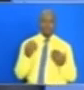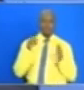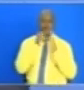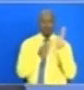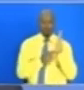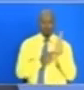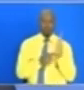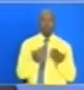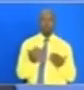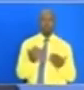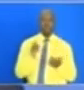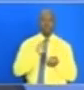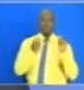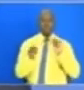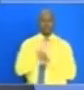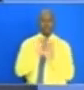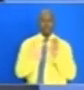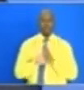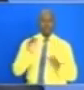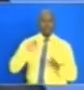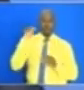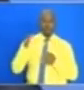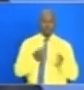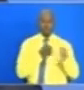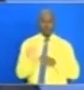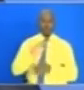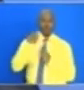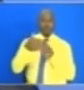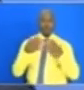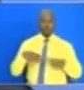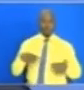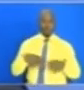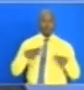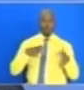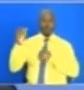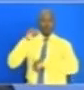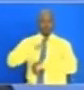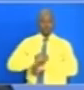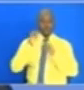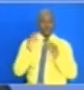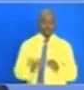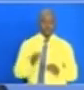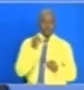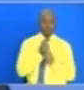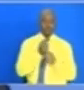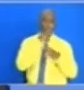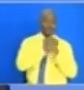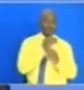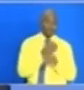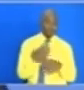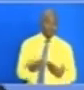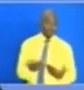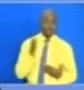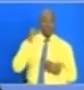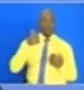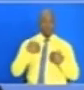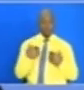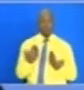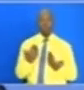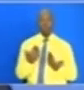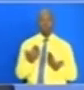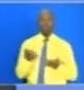can't contain everything. But we have to find ways. Everybody must go to school. If we have to do it virtually, we will have to go that